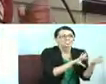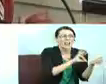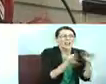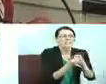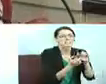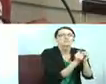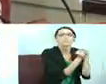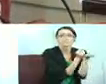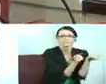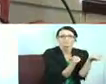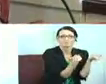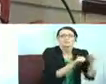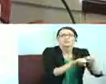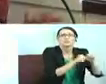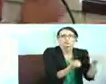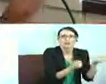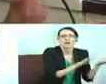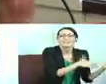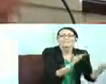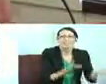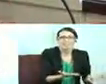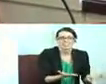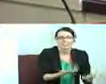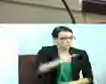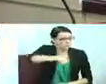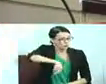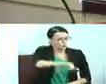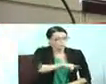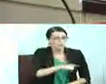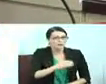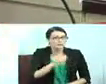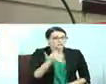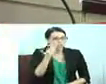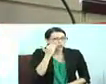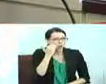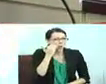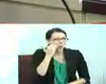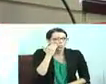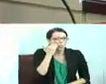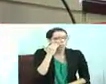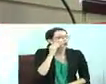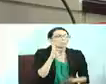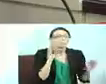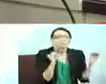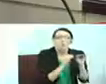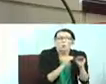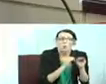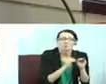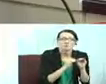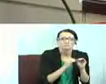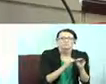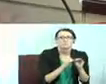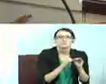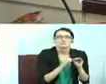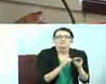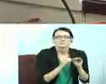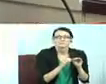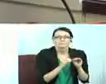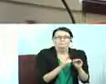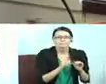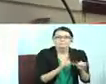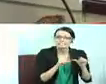They've been broken, and we no longer must bow to